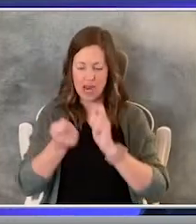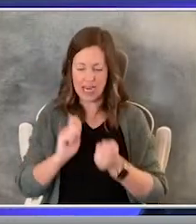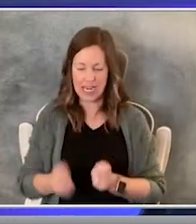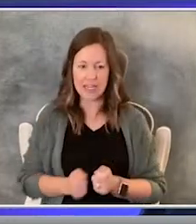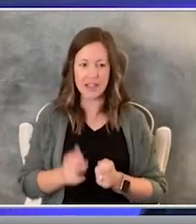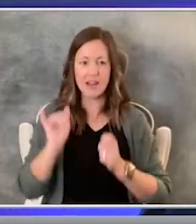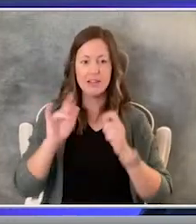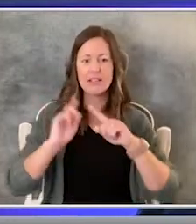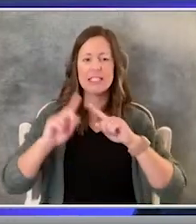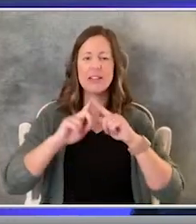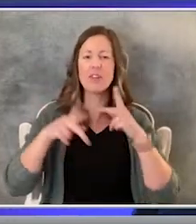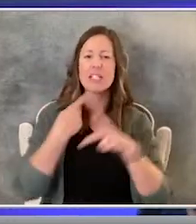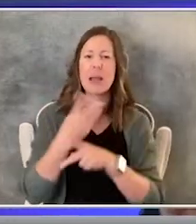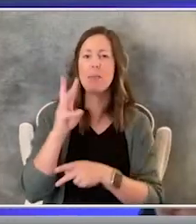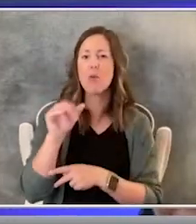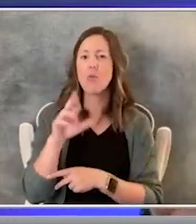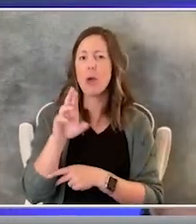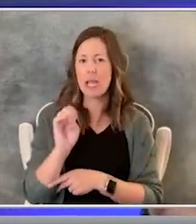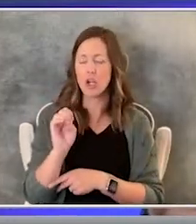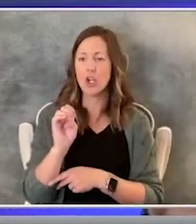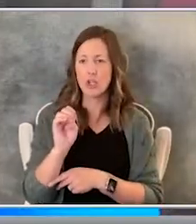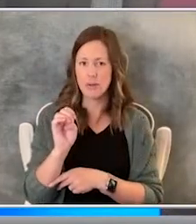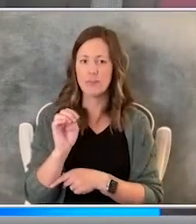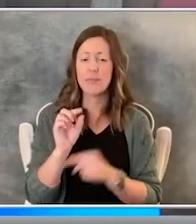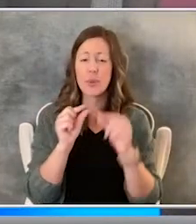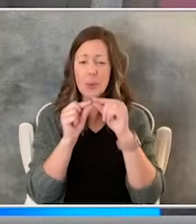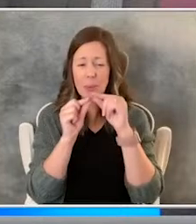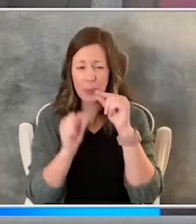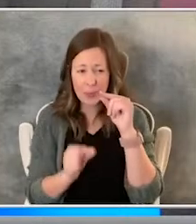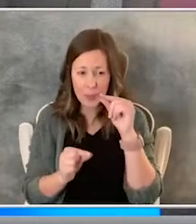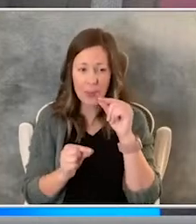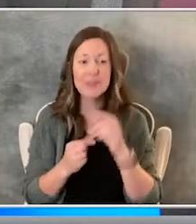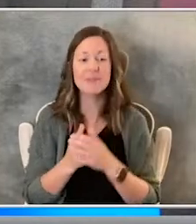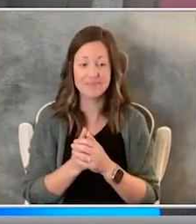me, certainly, it was that, you know, well, I didn't know